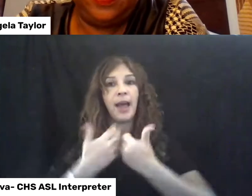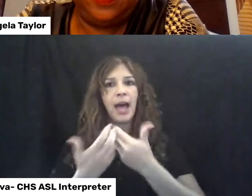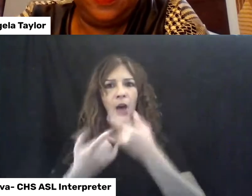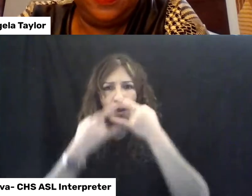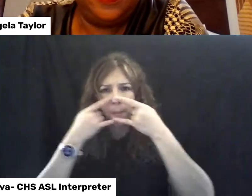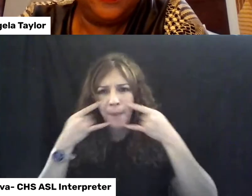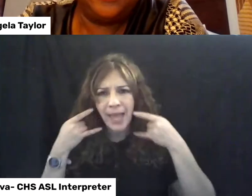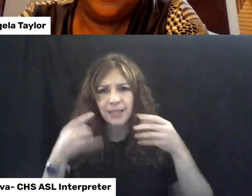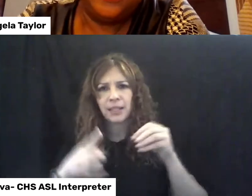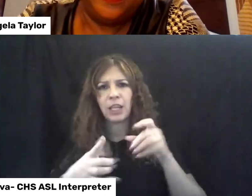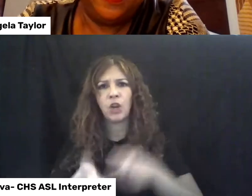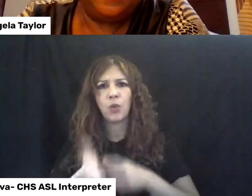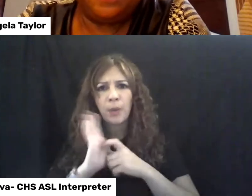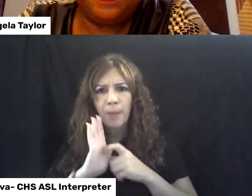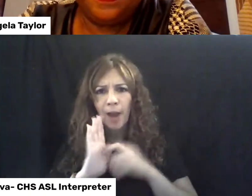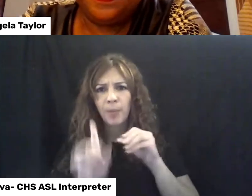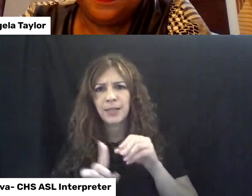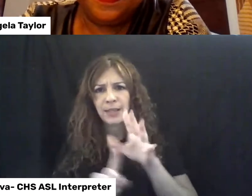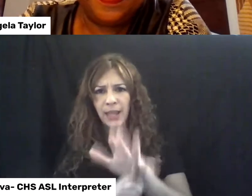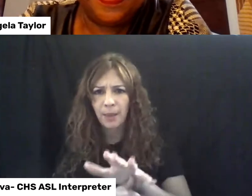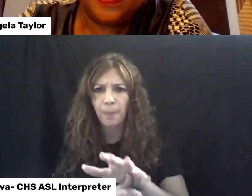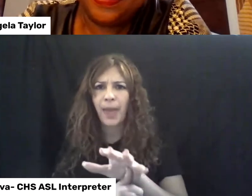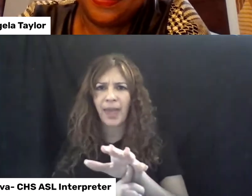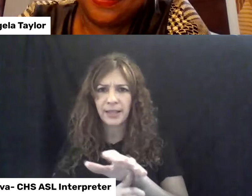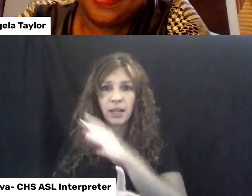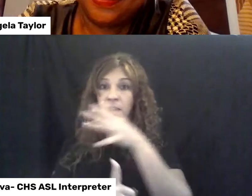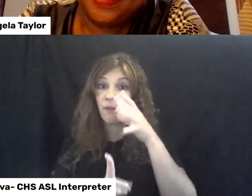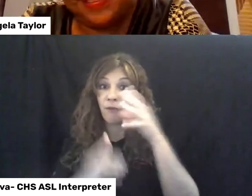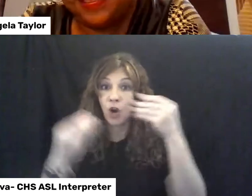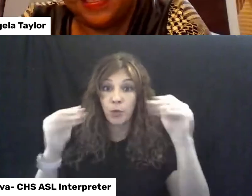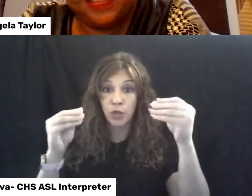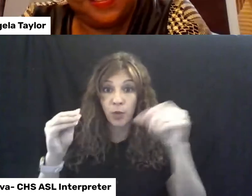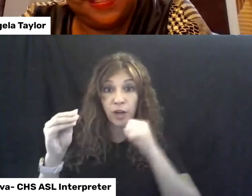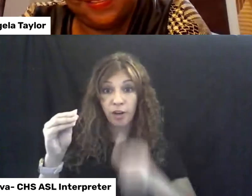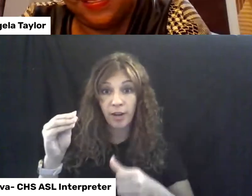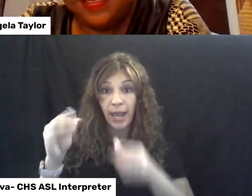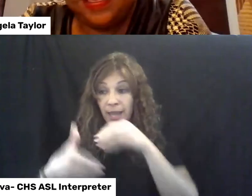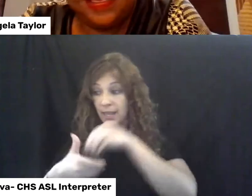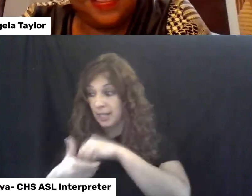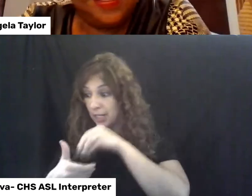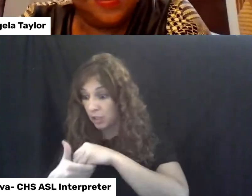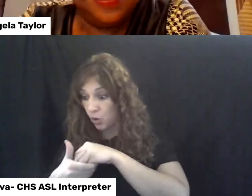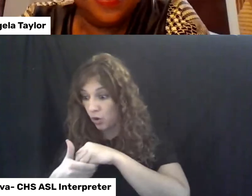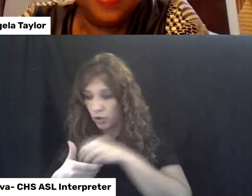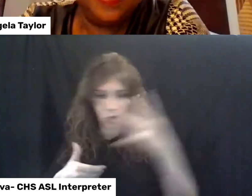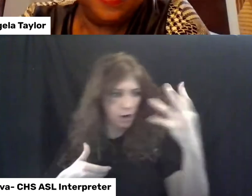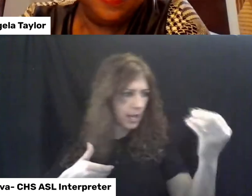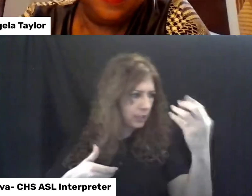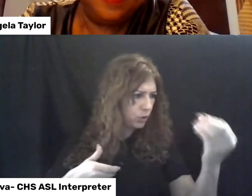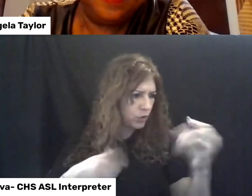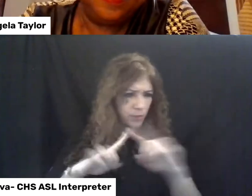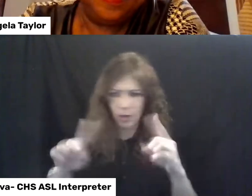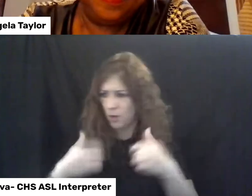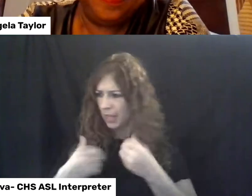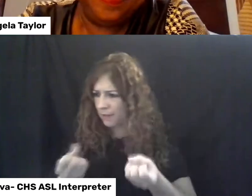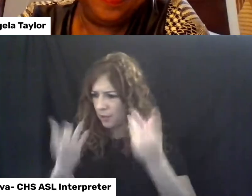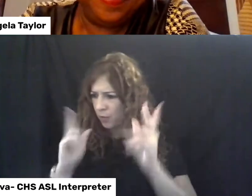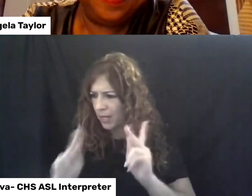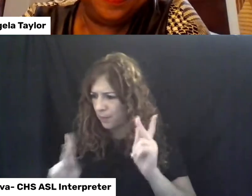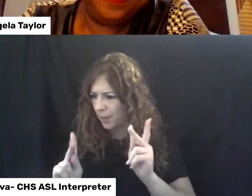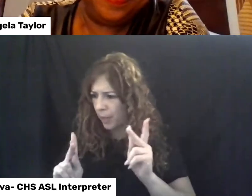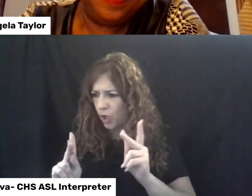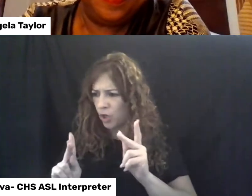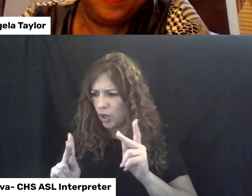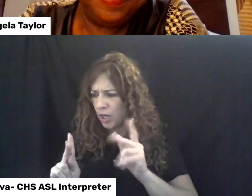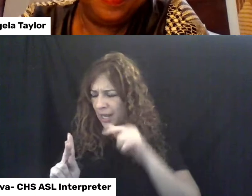requirements impact farmers markets or not. We're indoors or we're outdoors, but we've got this many people, but now we're